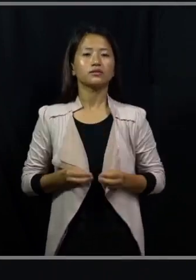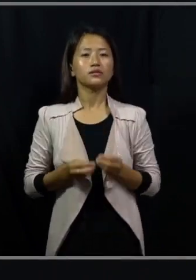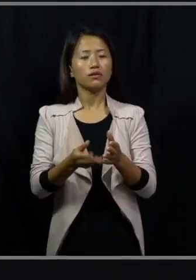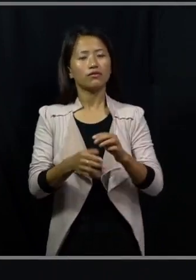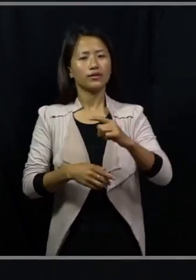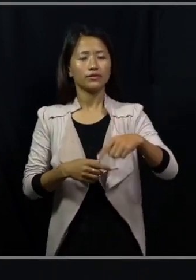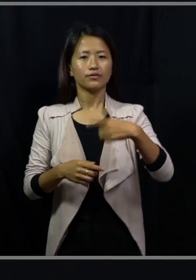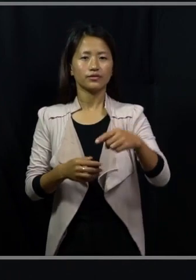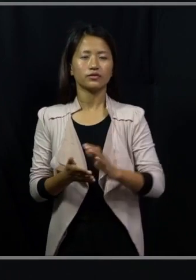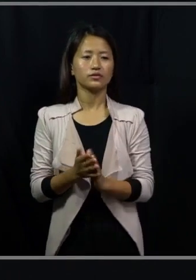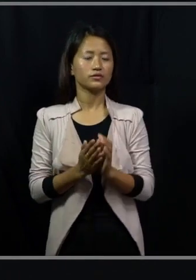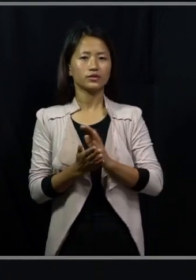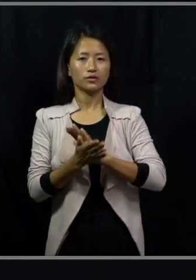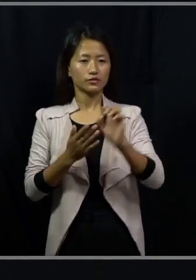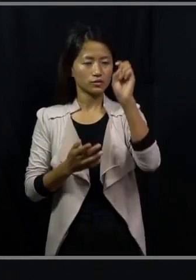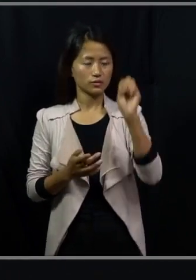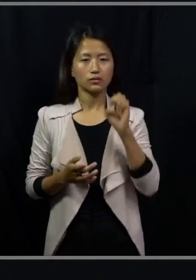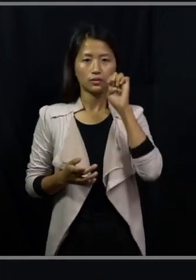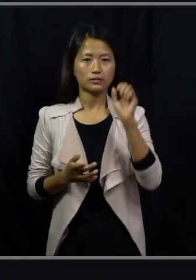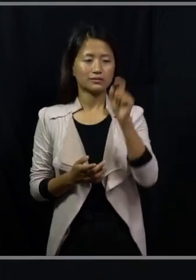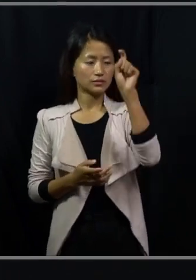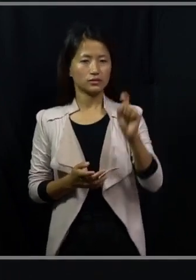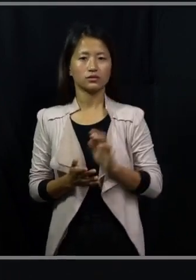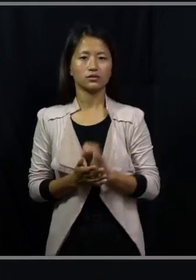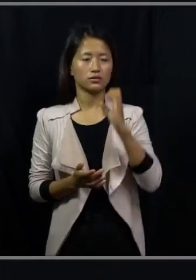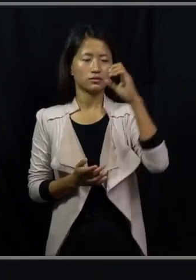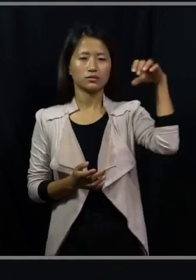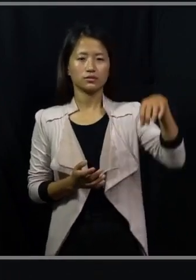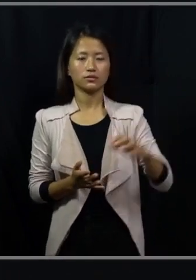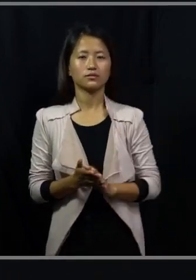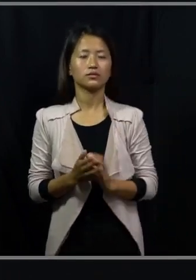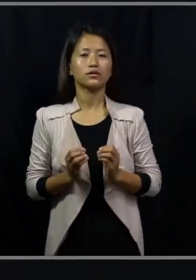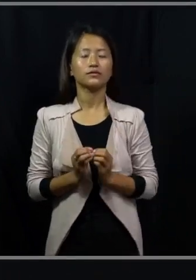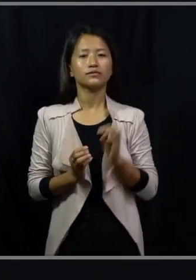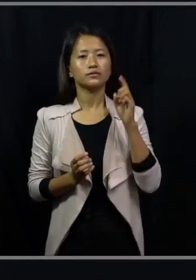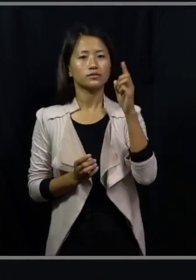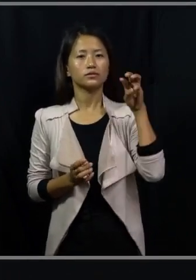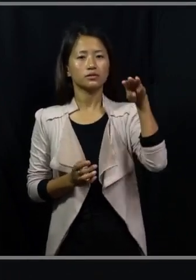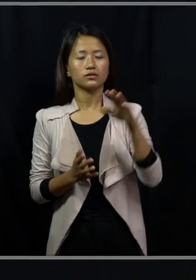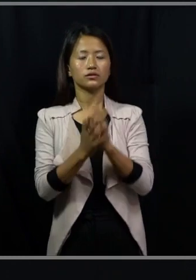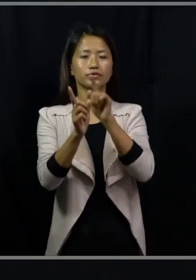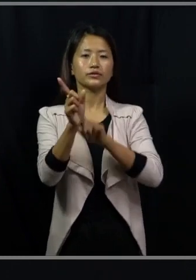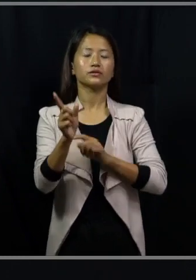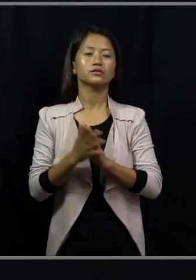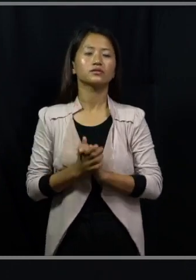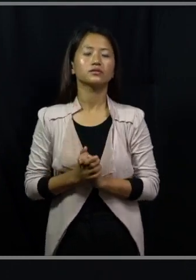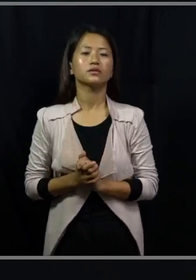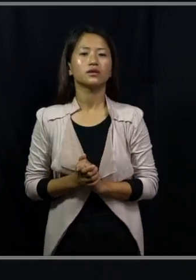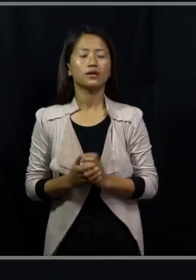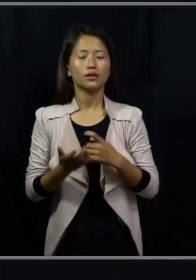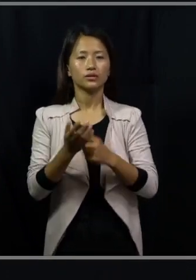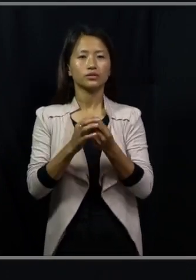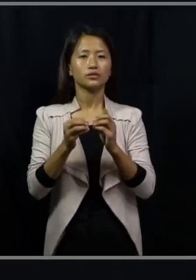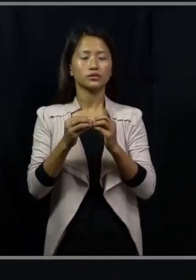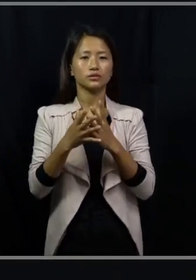provide every of his needs. And cities have existed thousands of years and have their